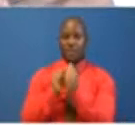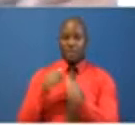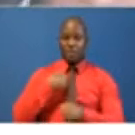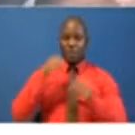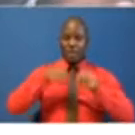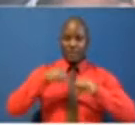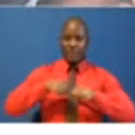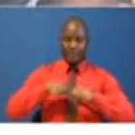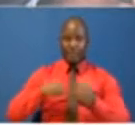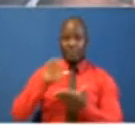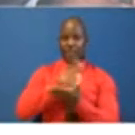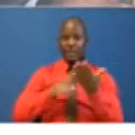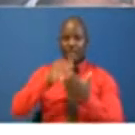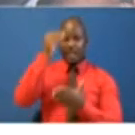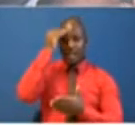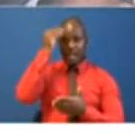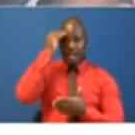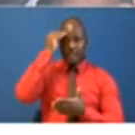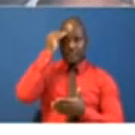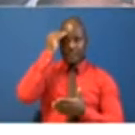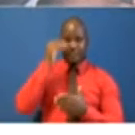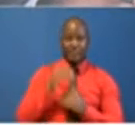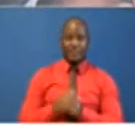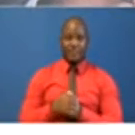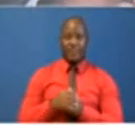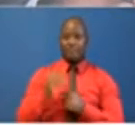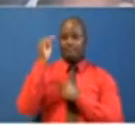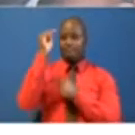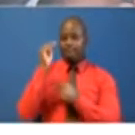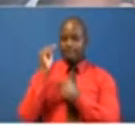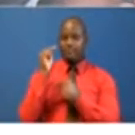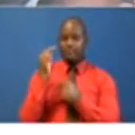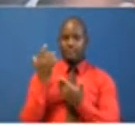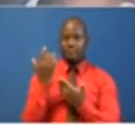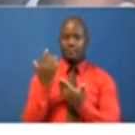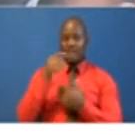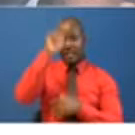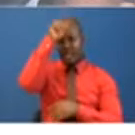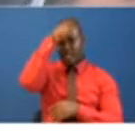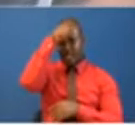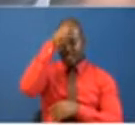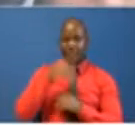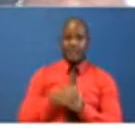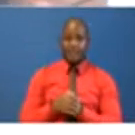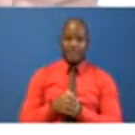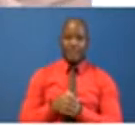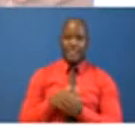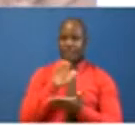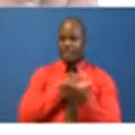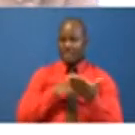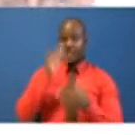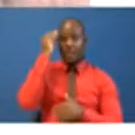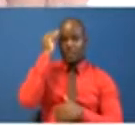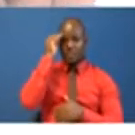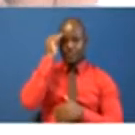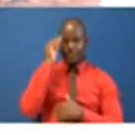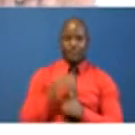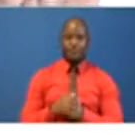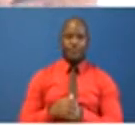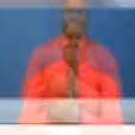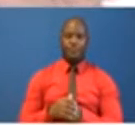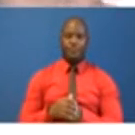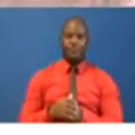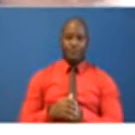agree that basic education is minimum a degree that would be basic so